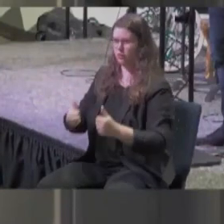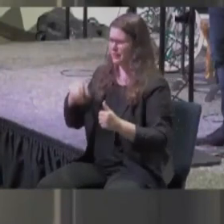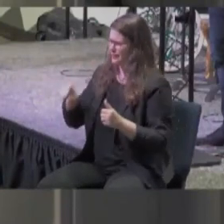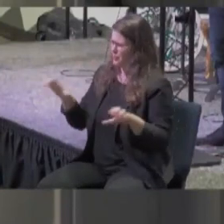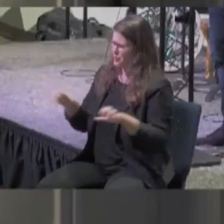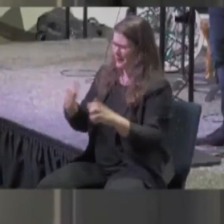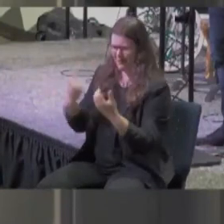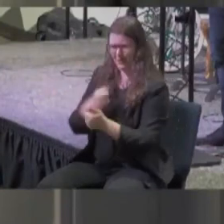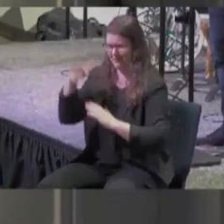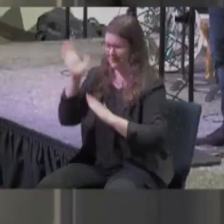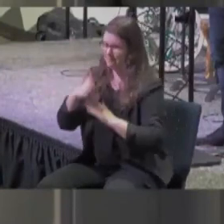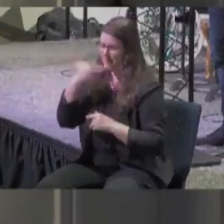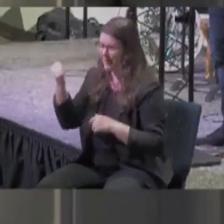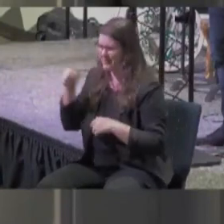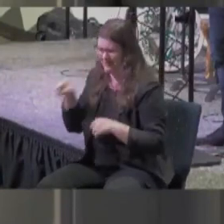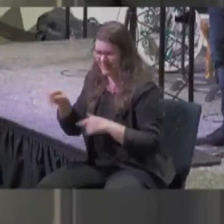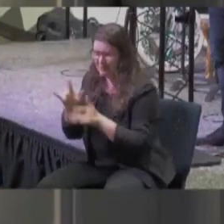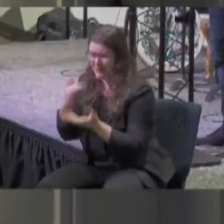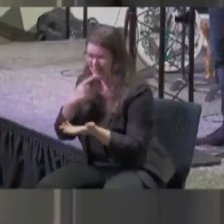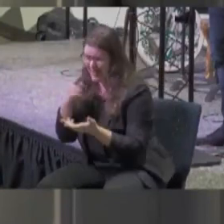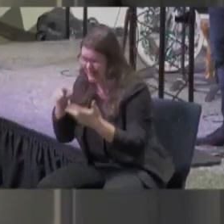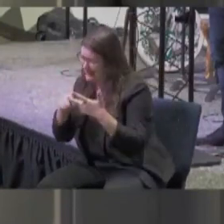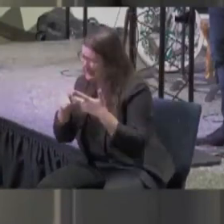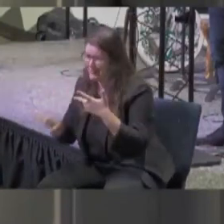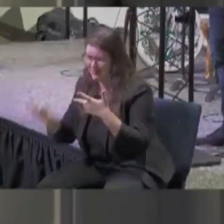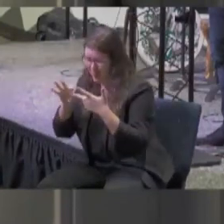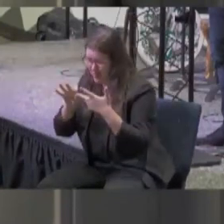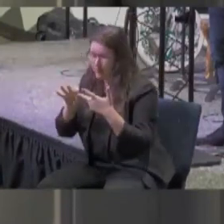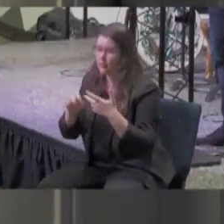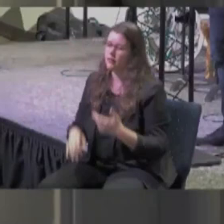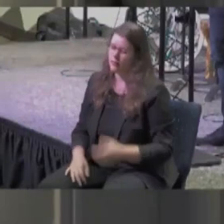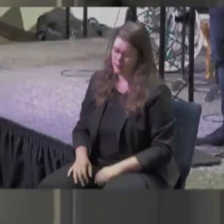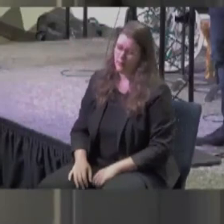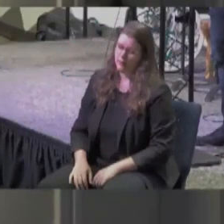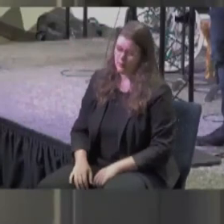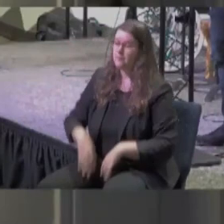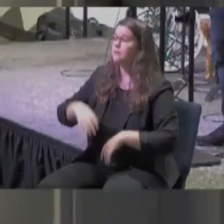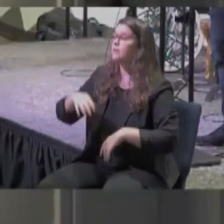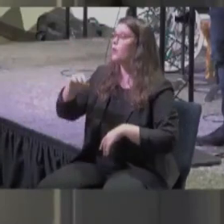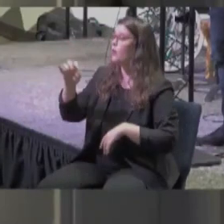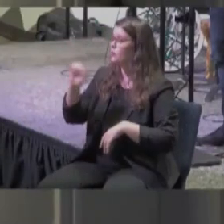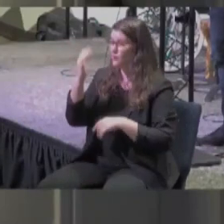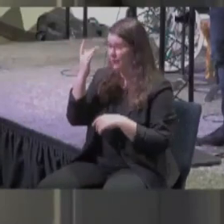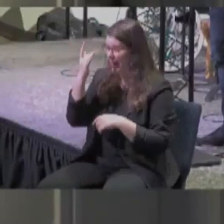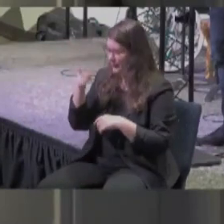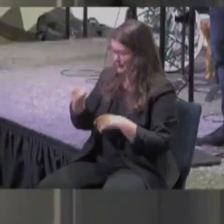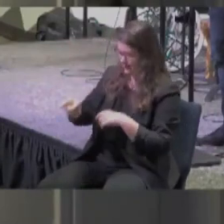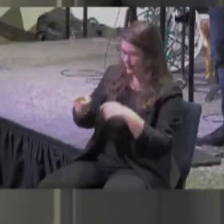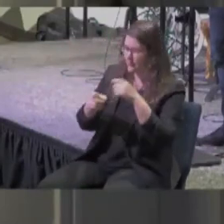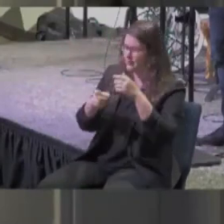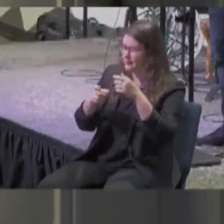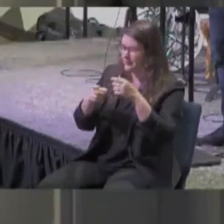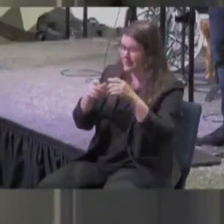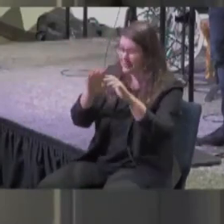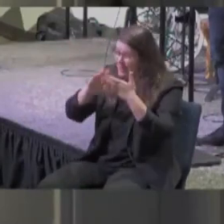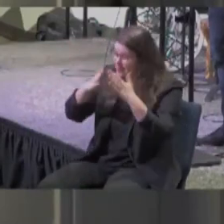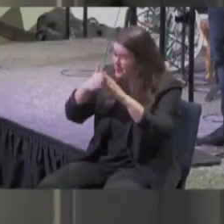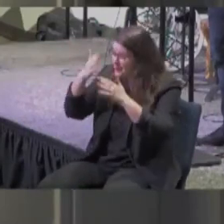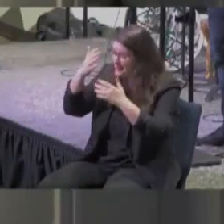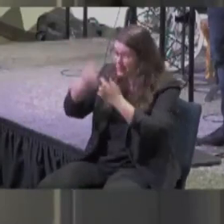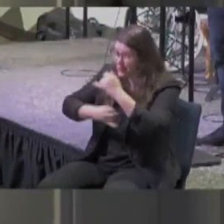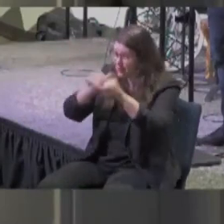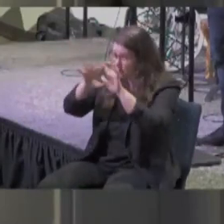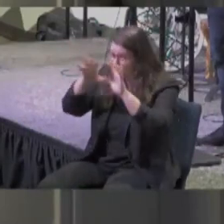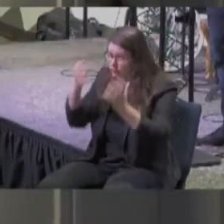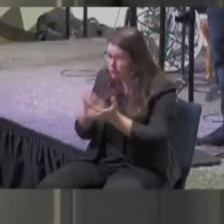and it's fundamental to our Christian ethos, but also because the minority communities of the world now risk getting quick